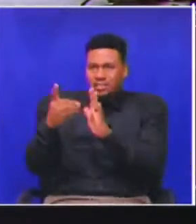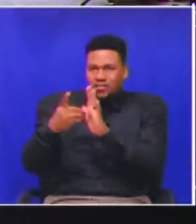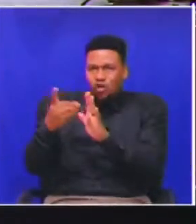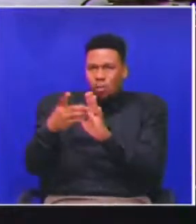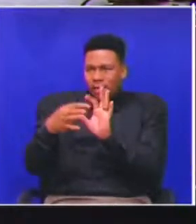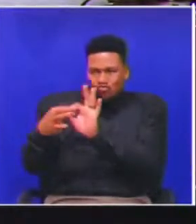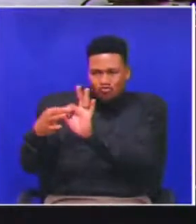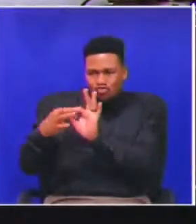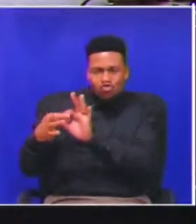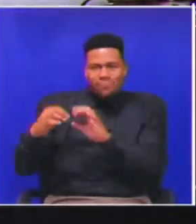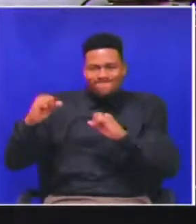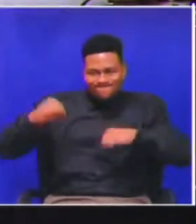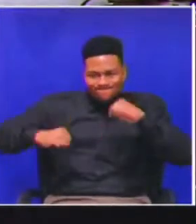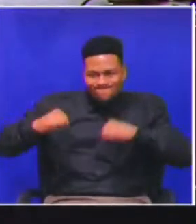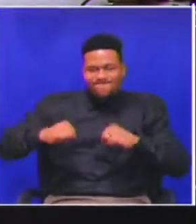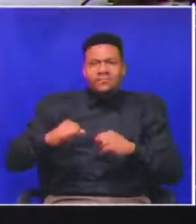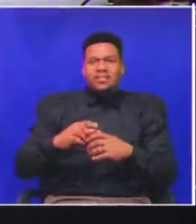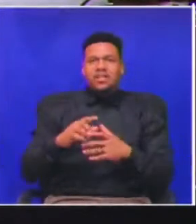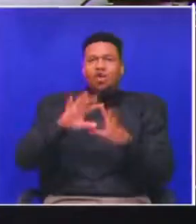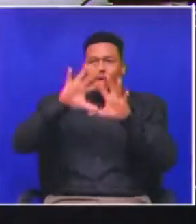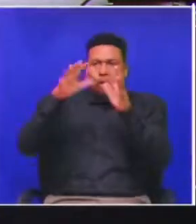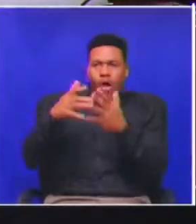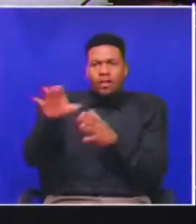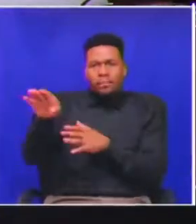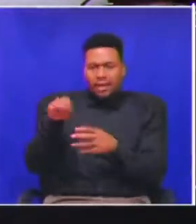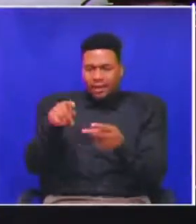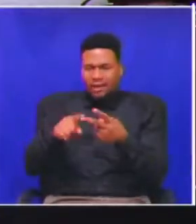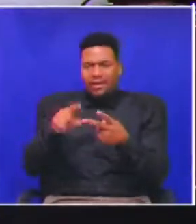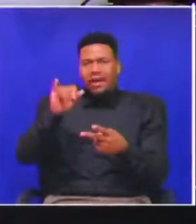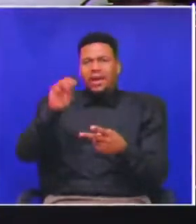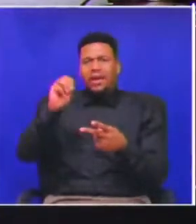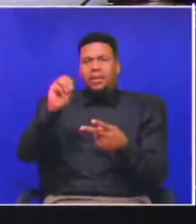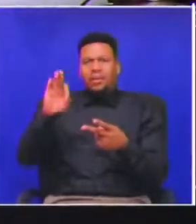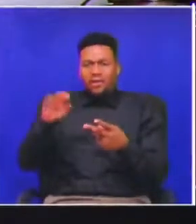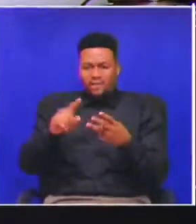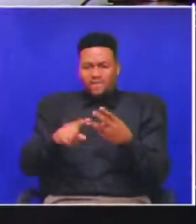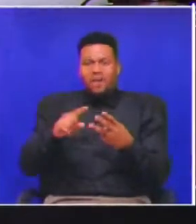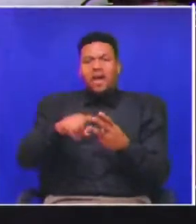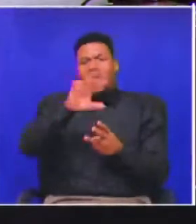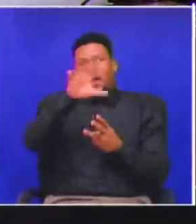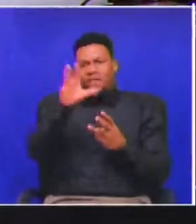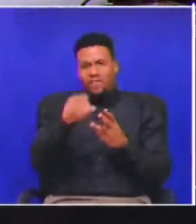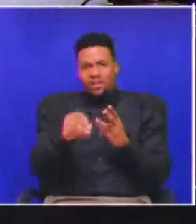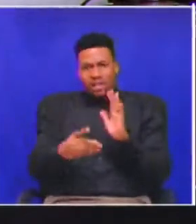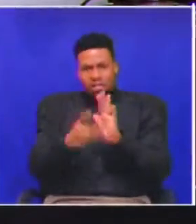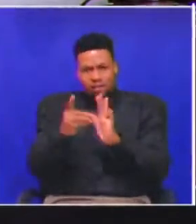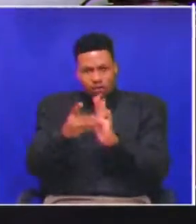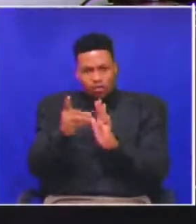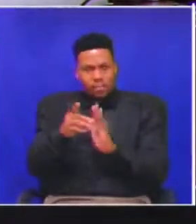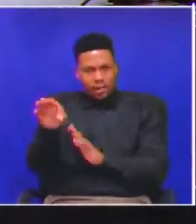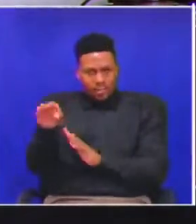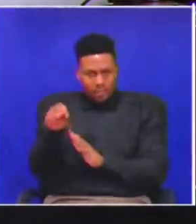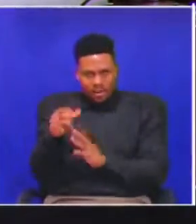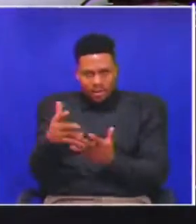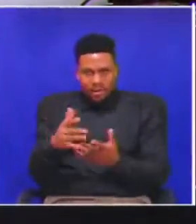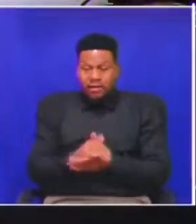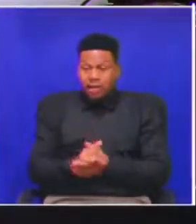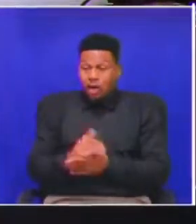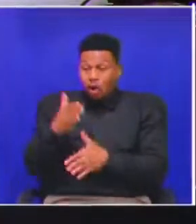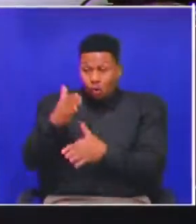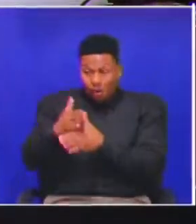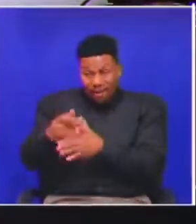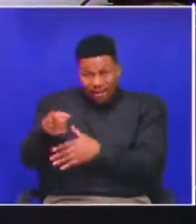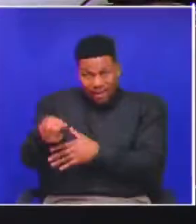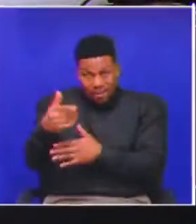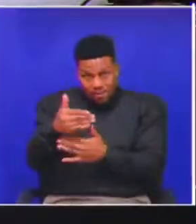IMF, and the African Development Bank. This builds on the work that Brazil did when they were president